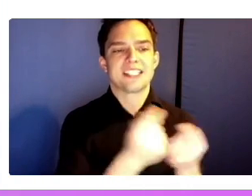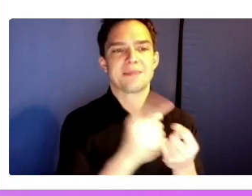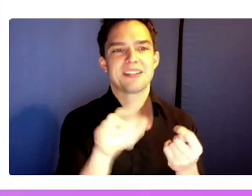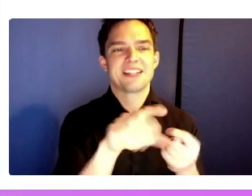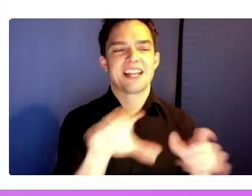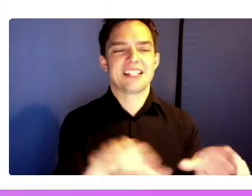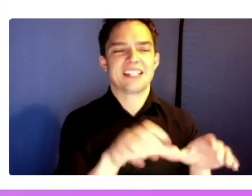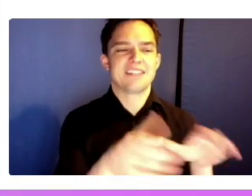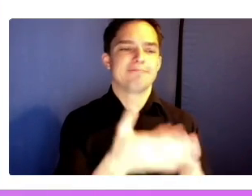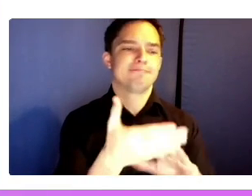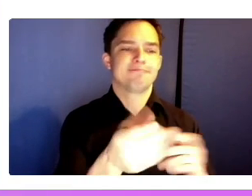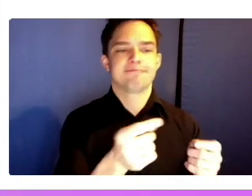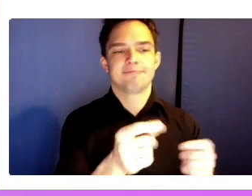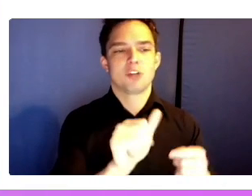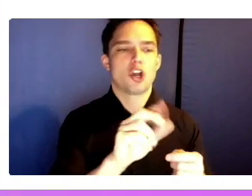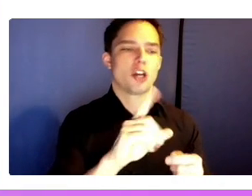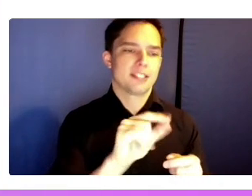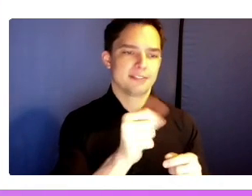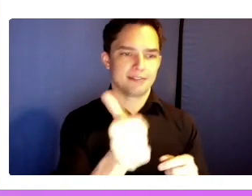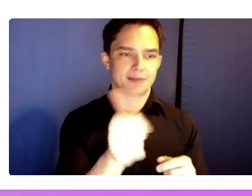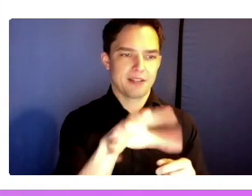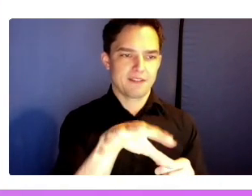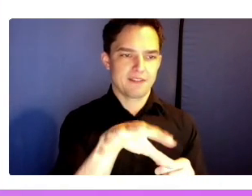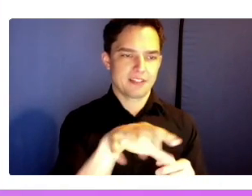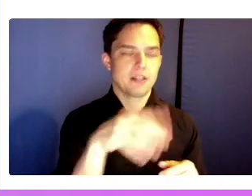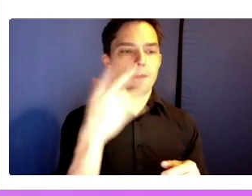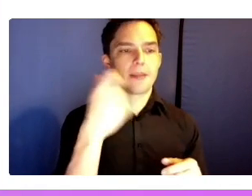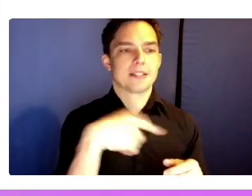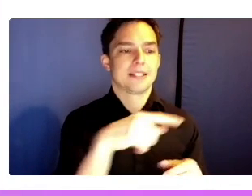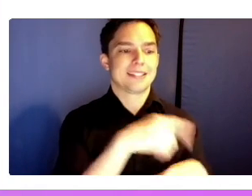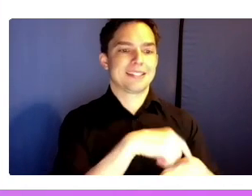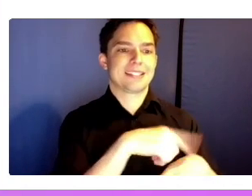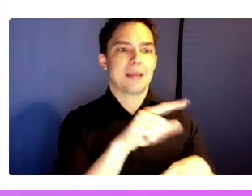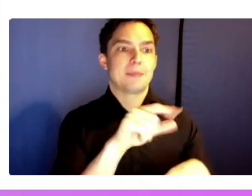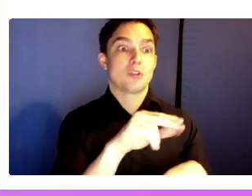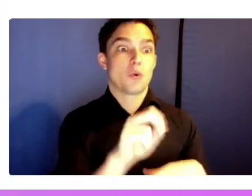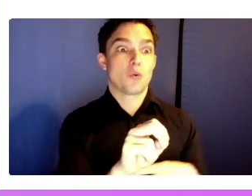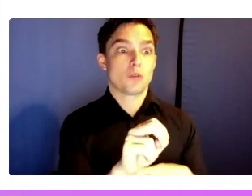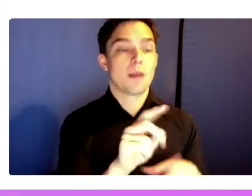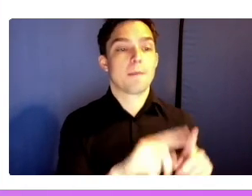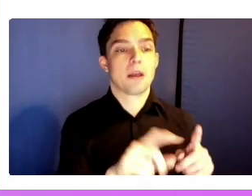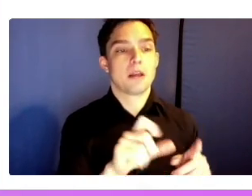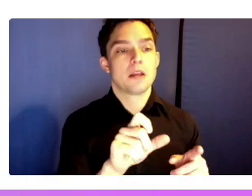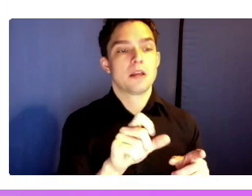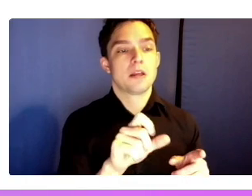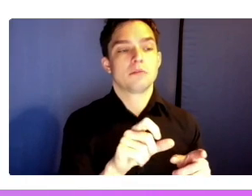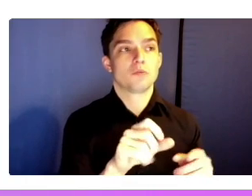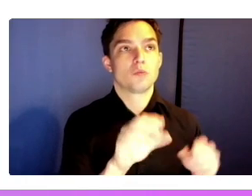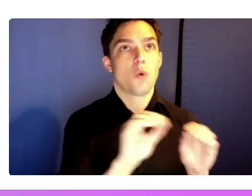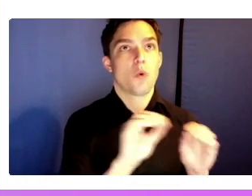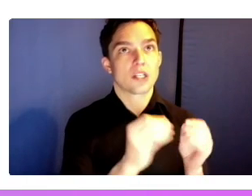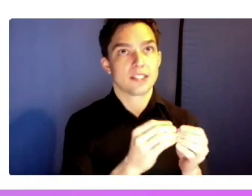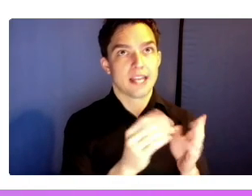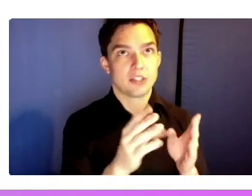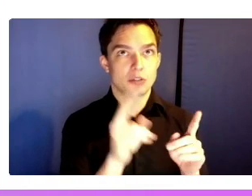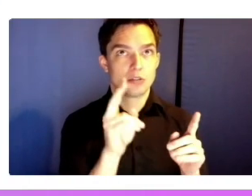audit. And so it was partly due to time zones, but I think just even organizationally, it was somewhat